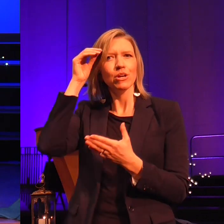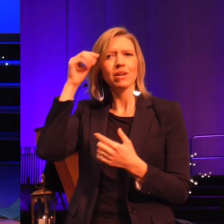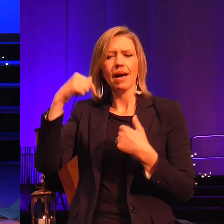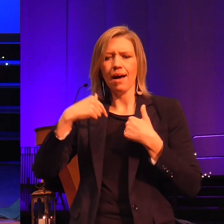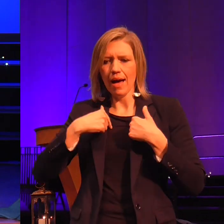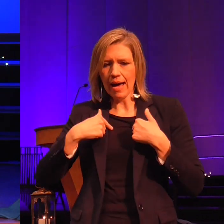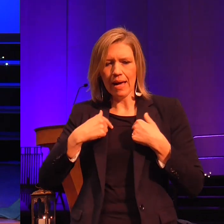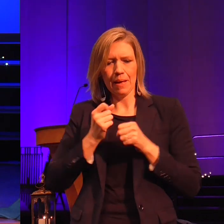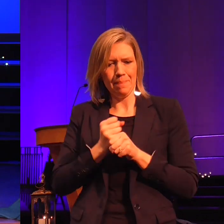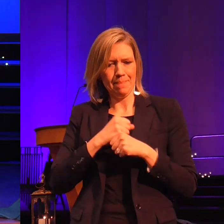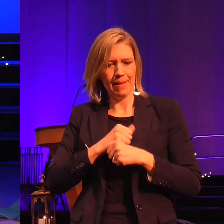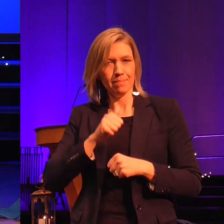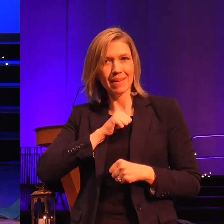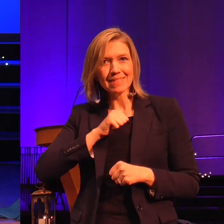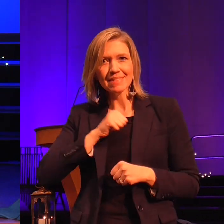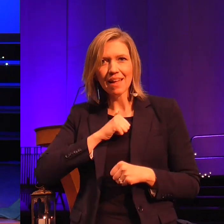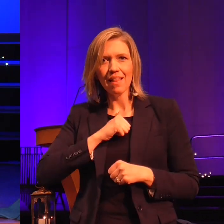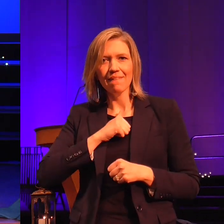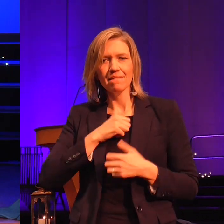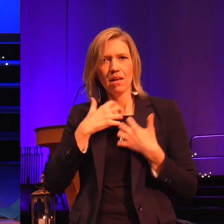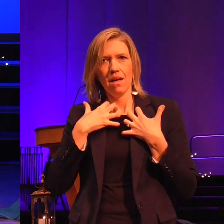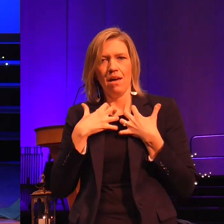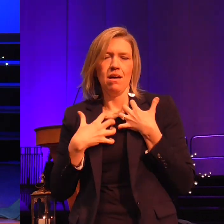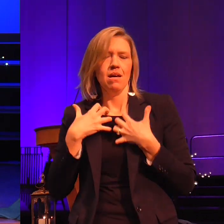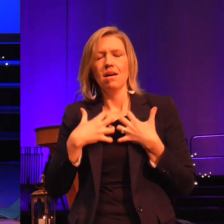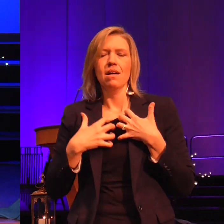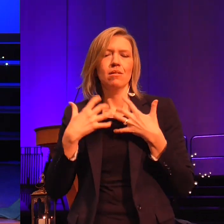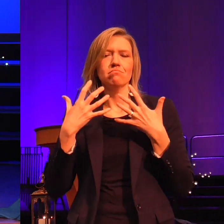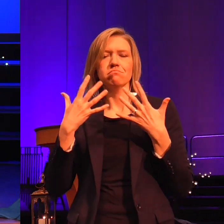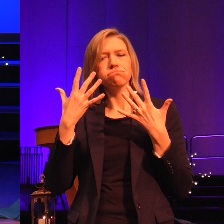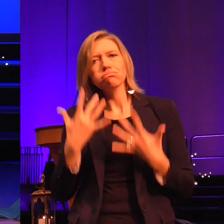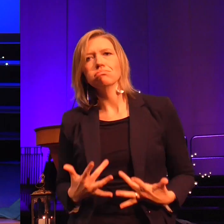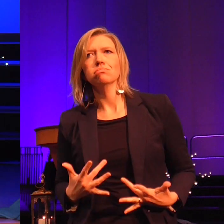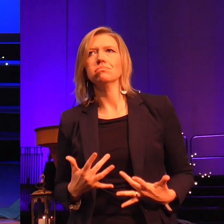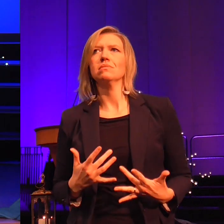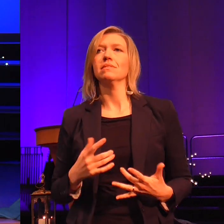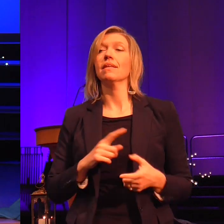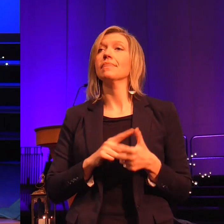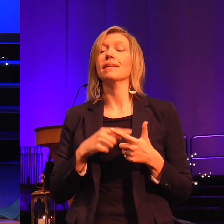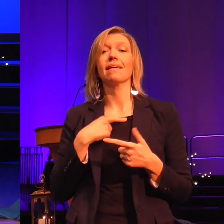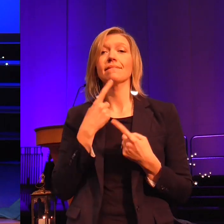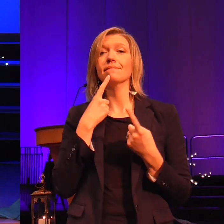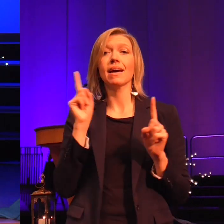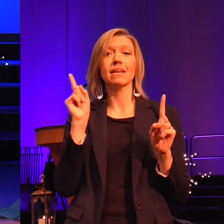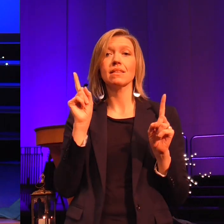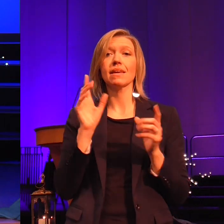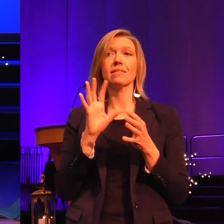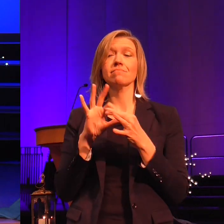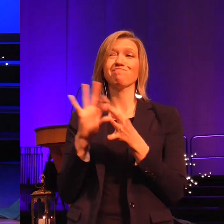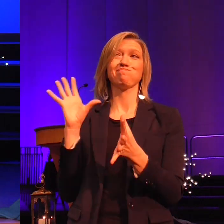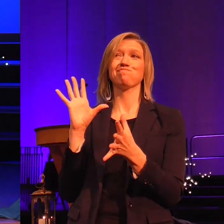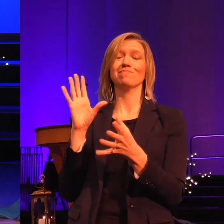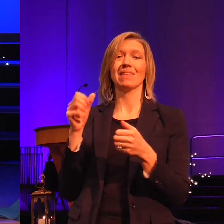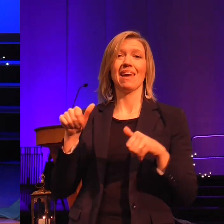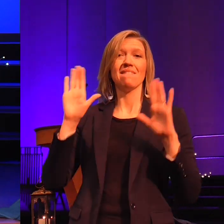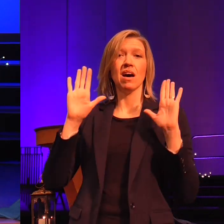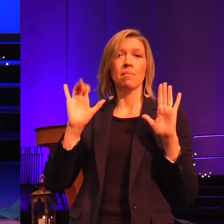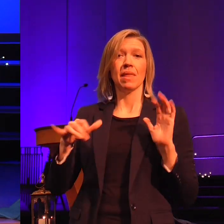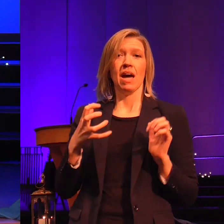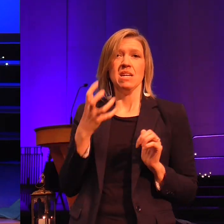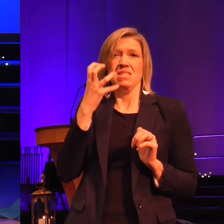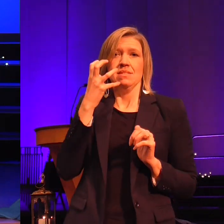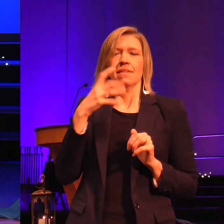myself miserable by, and when I finally gave it up, I began to see things